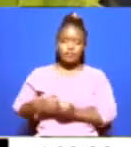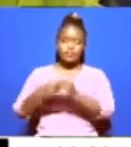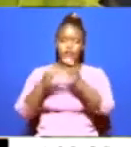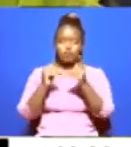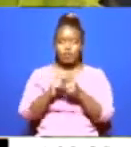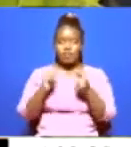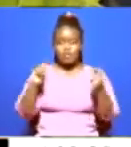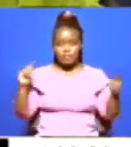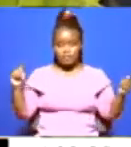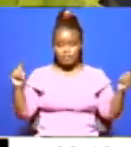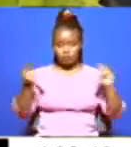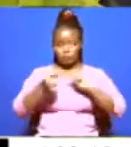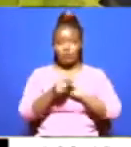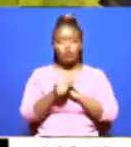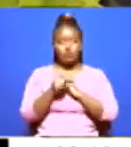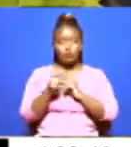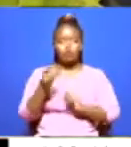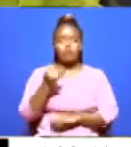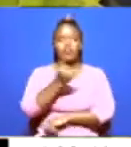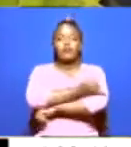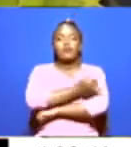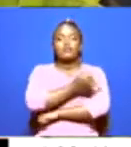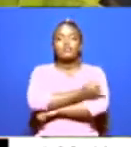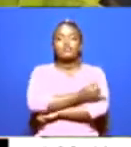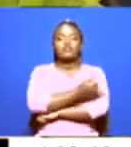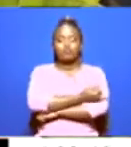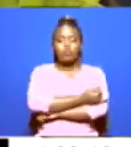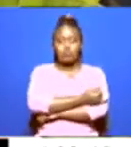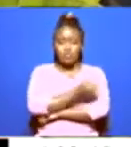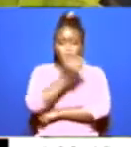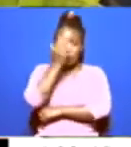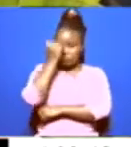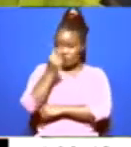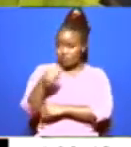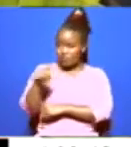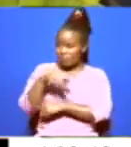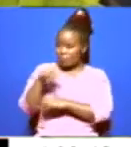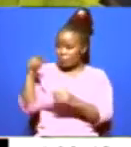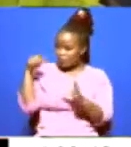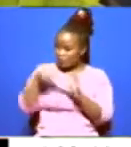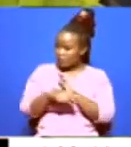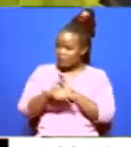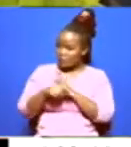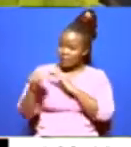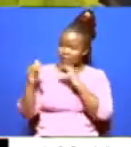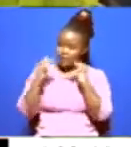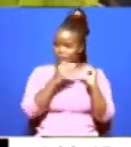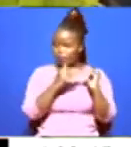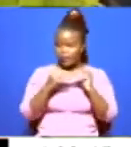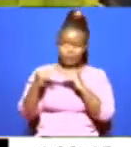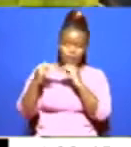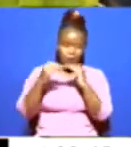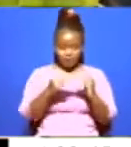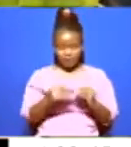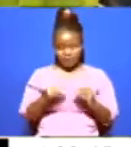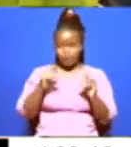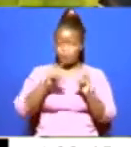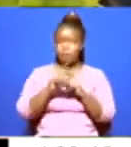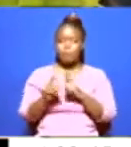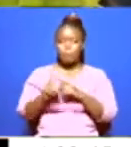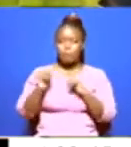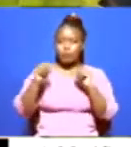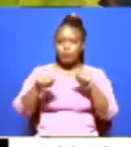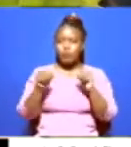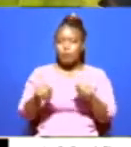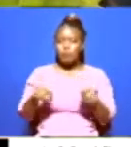our institutions, so that we can deepen our democracy. We can combat this